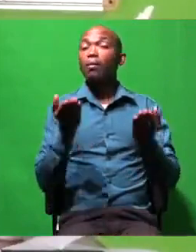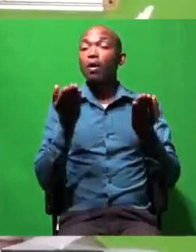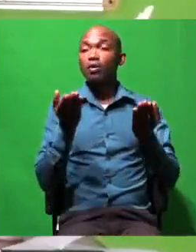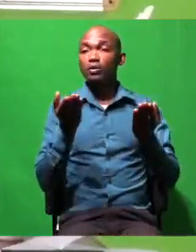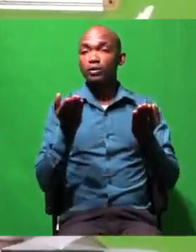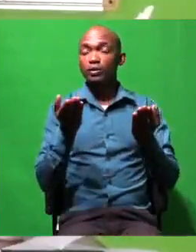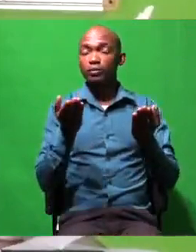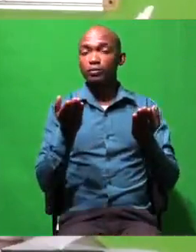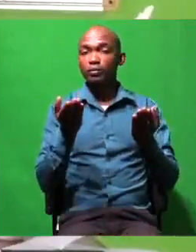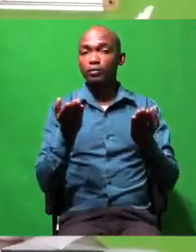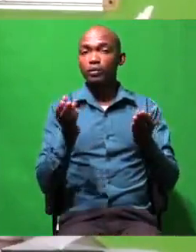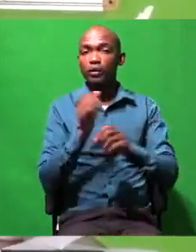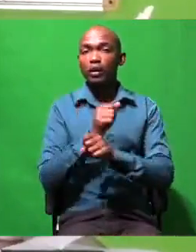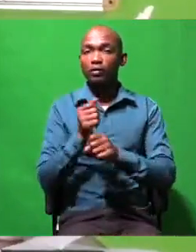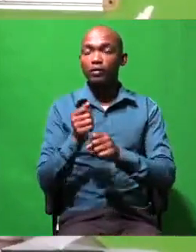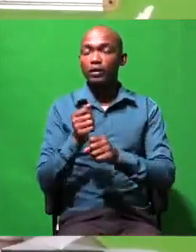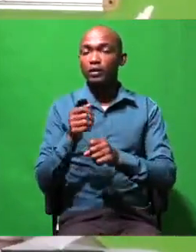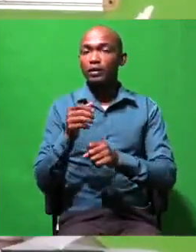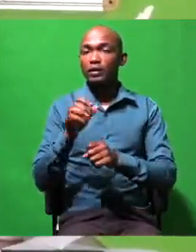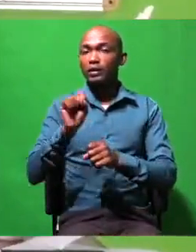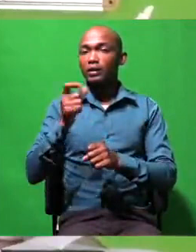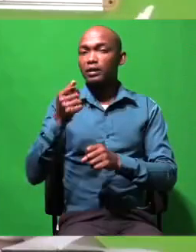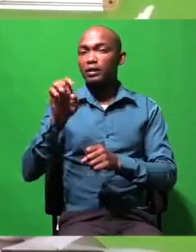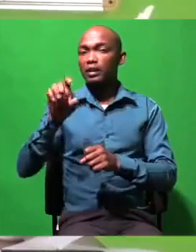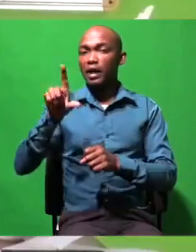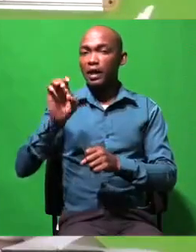suppose a hairstylist who tells you that